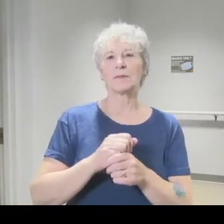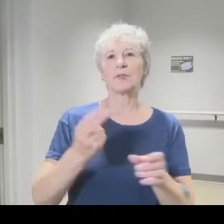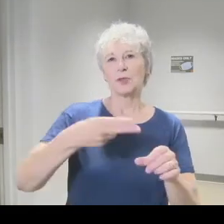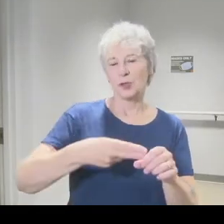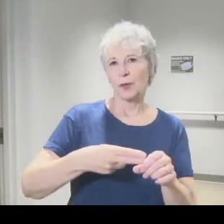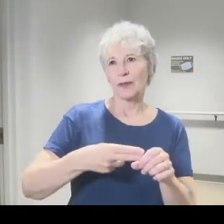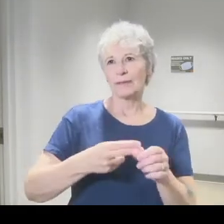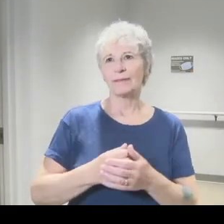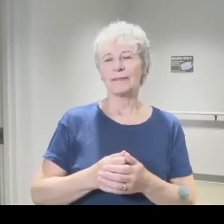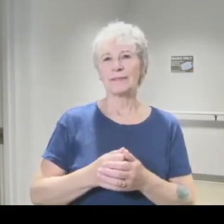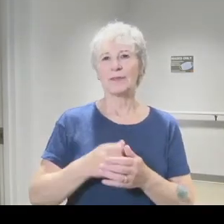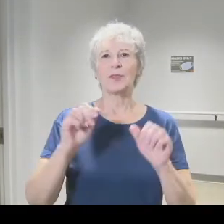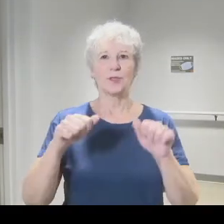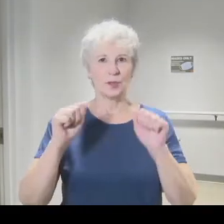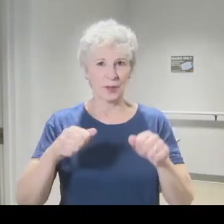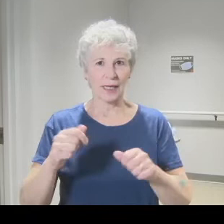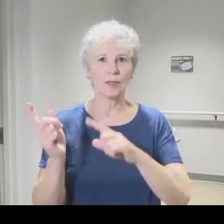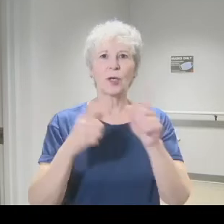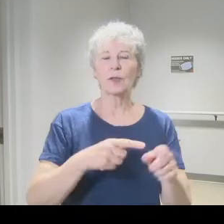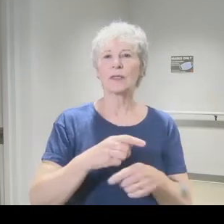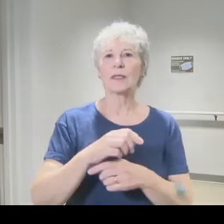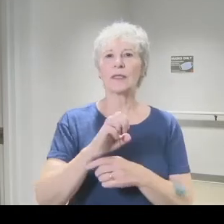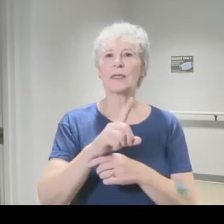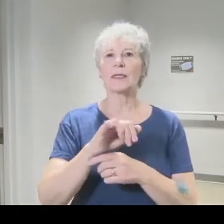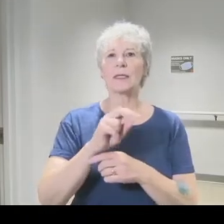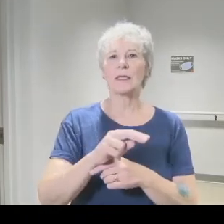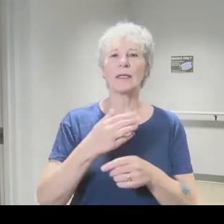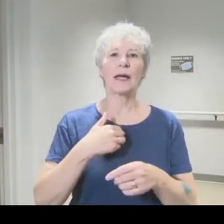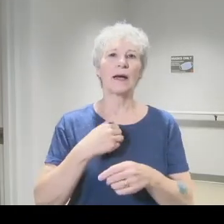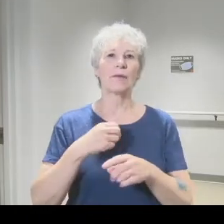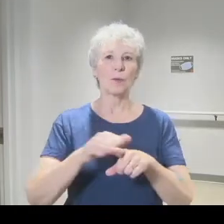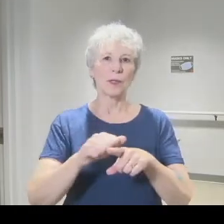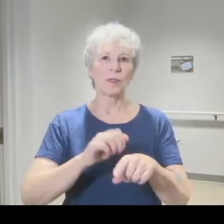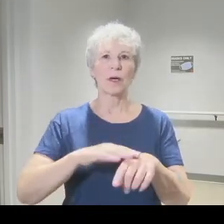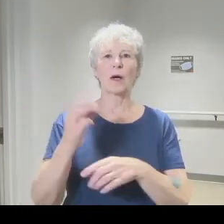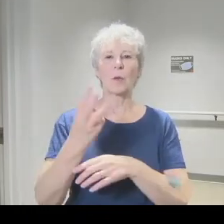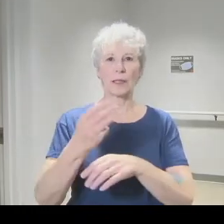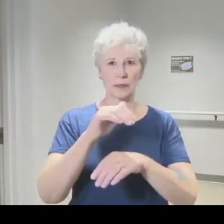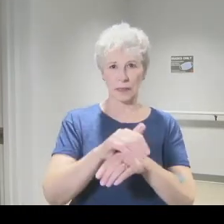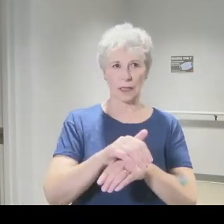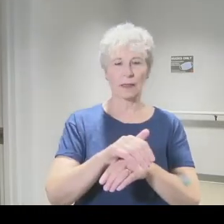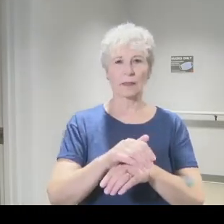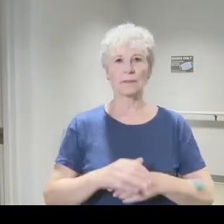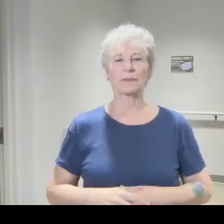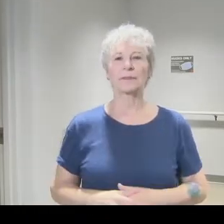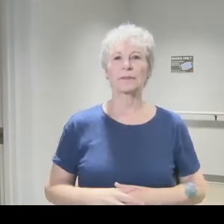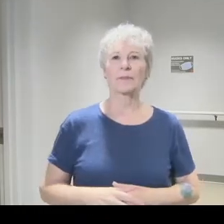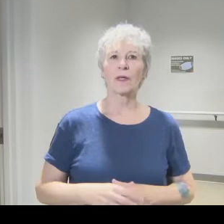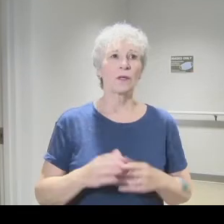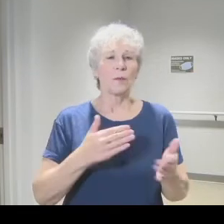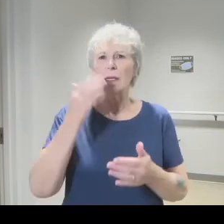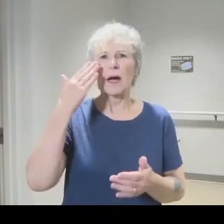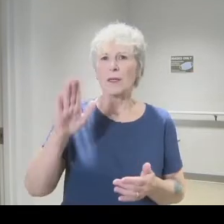love to have you join for that particular Sunday. They do rehearse on Wednesday nights, if that's something you may be interested in. Check them out as well. You may not even know